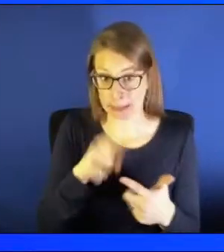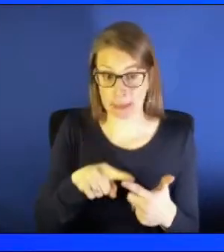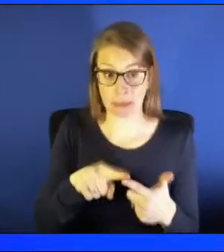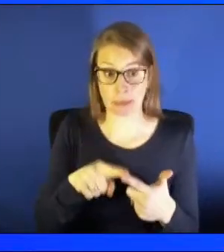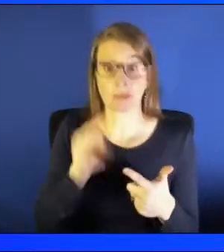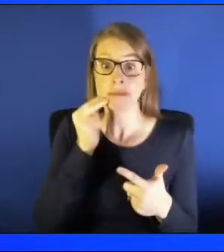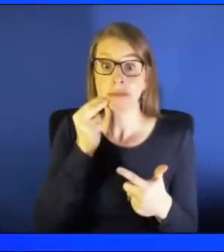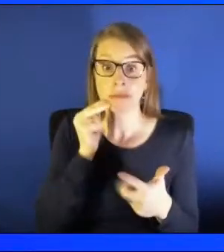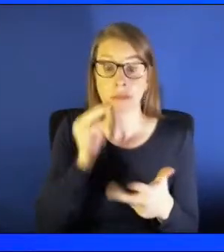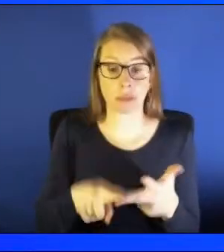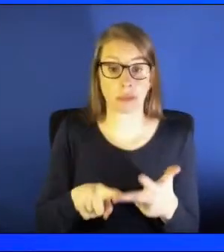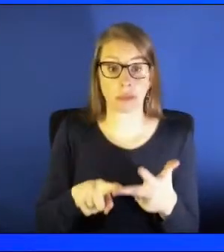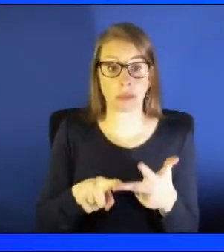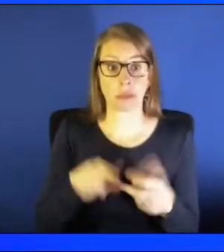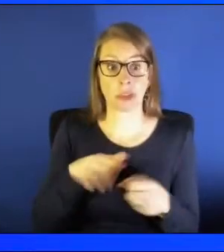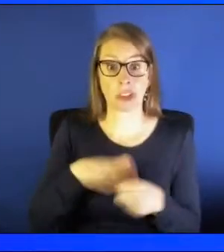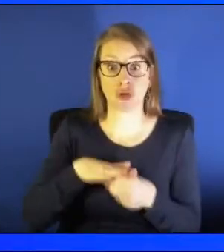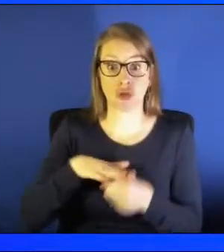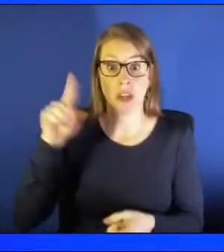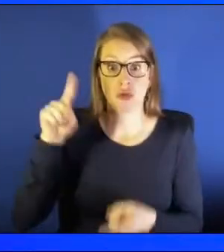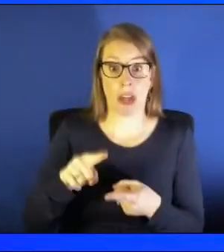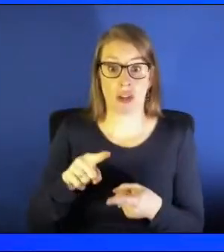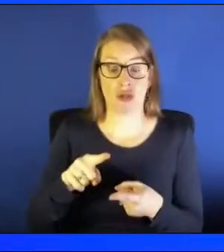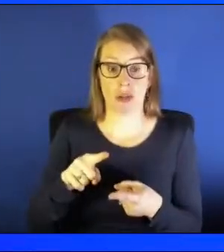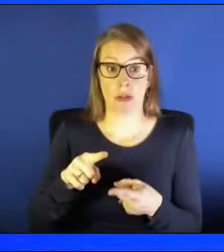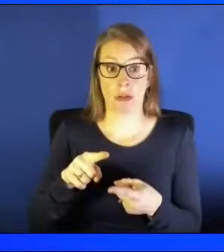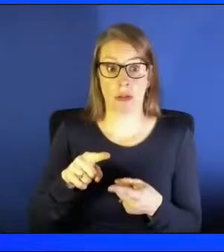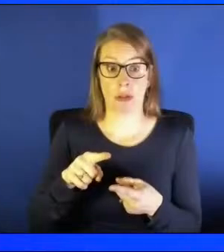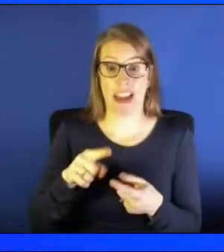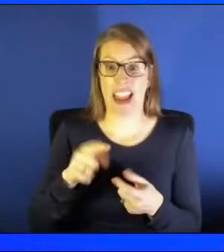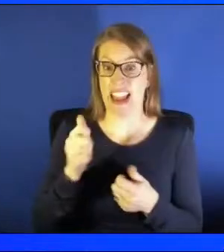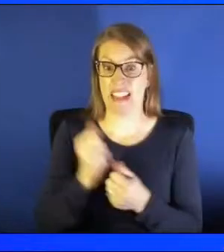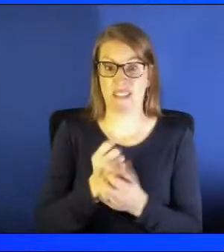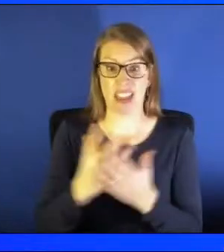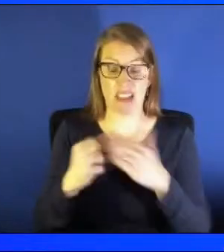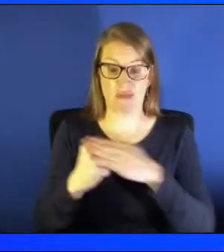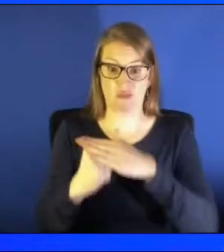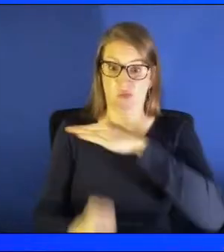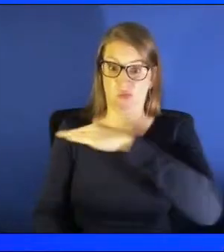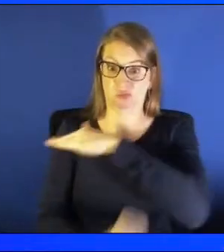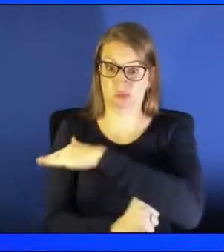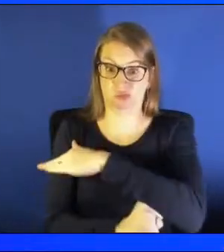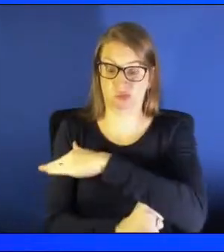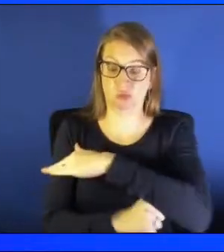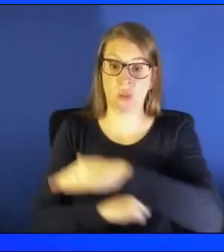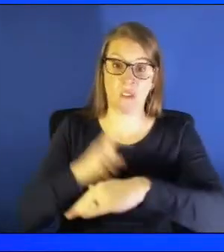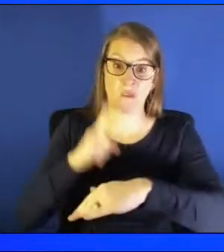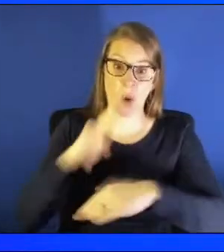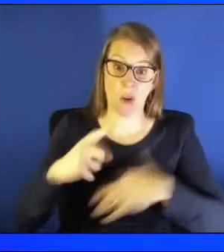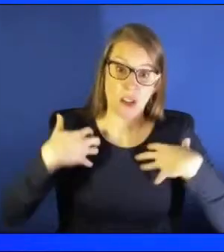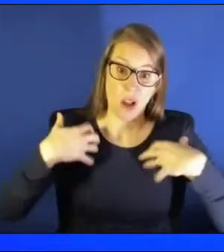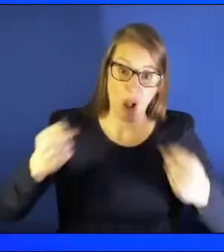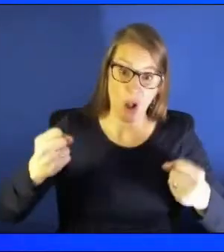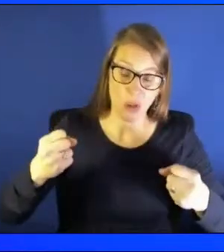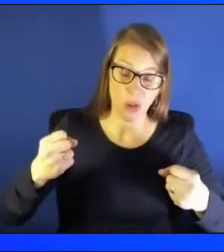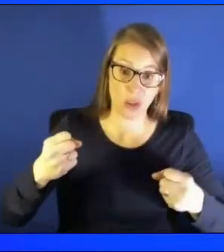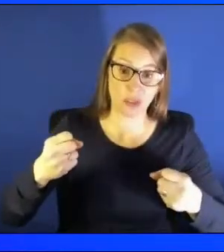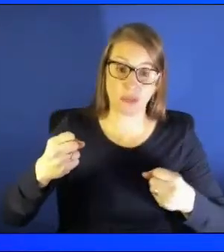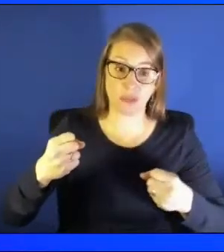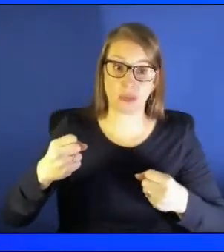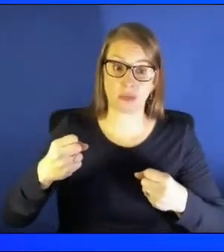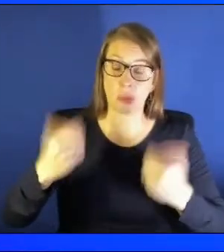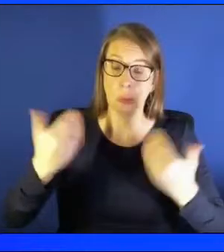nutrition, stress reduction. All of the fundamentals of just good health and well-being are even magnified more when